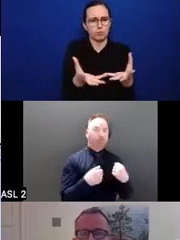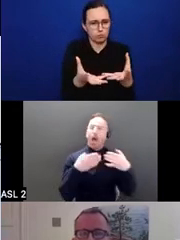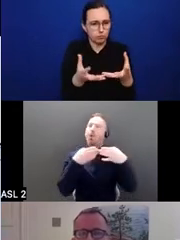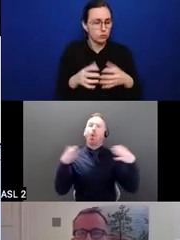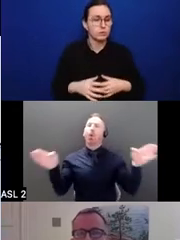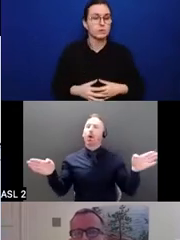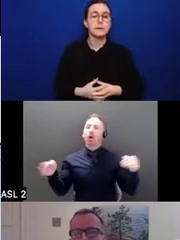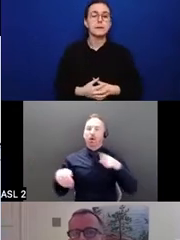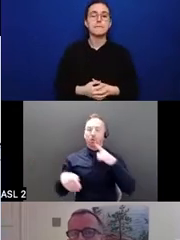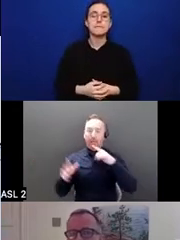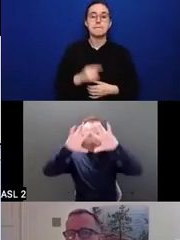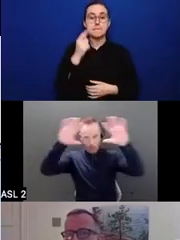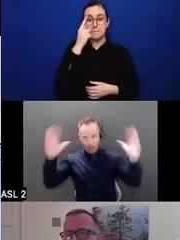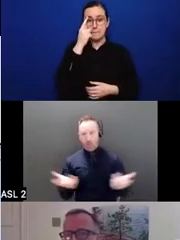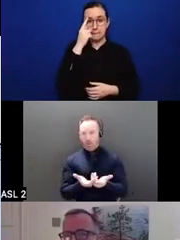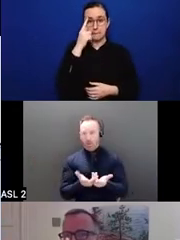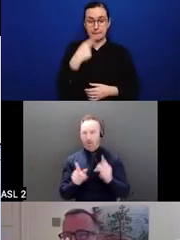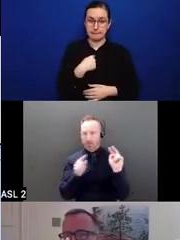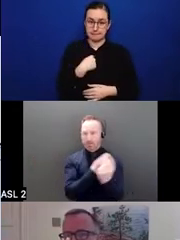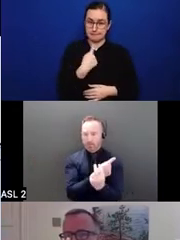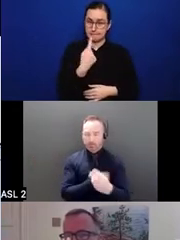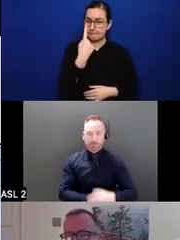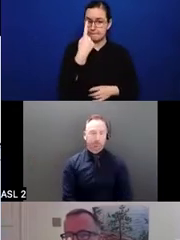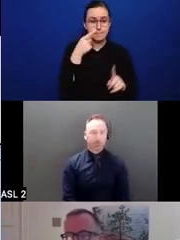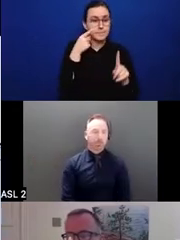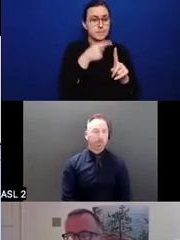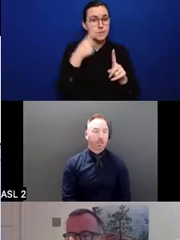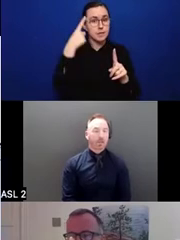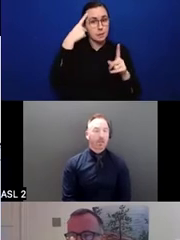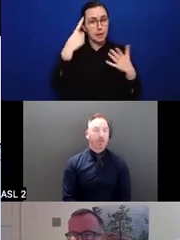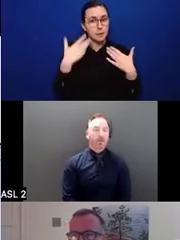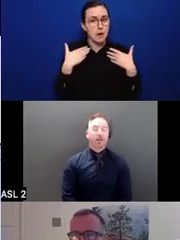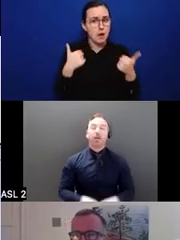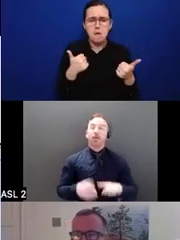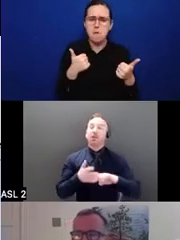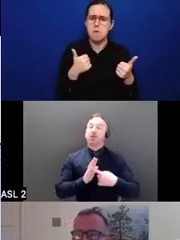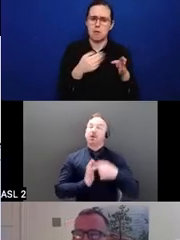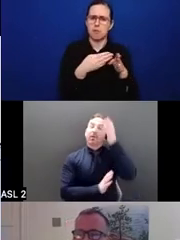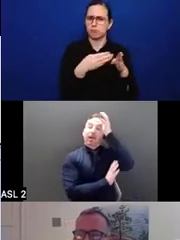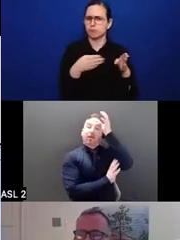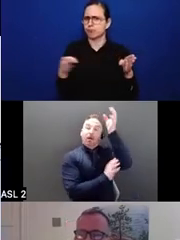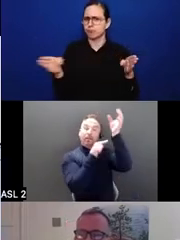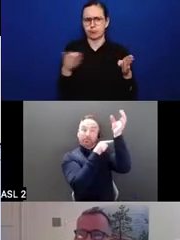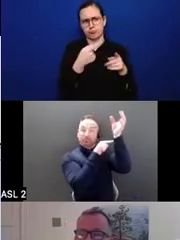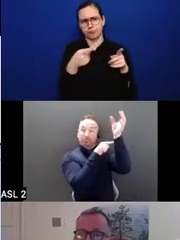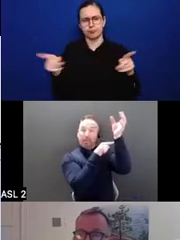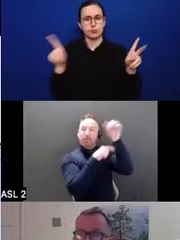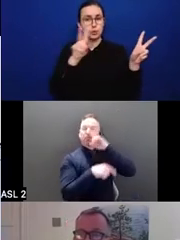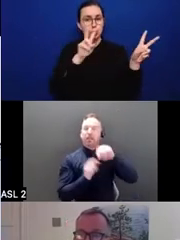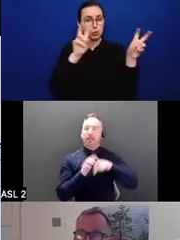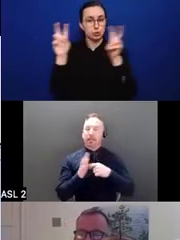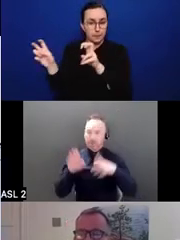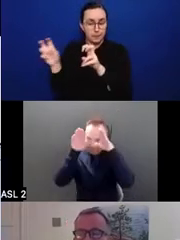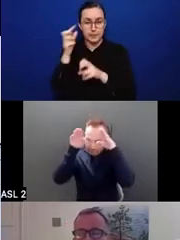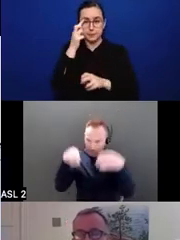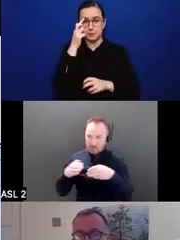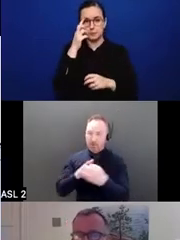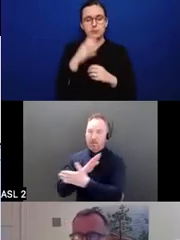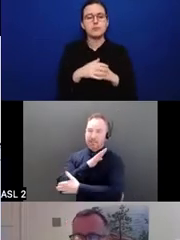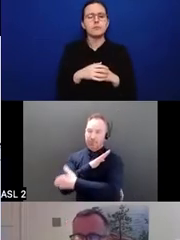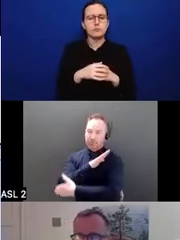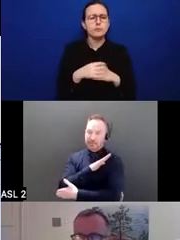global level. We started with the idea that we would focus on countries that were